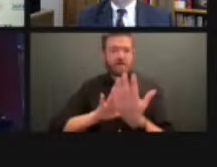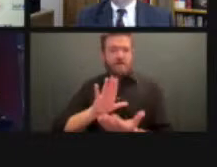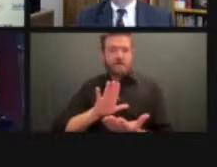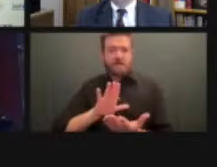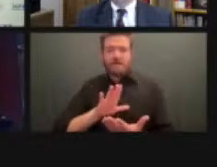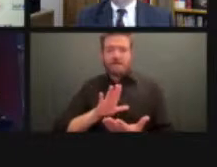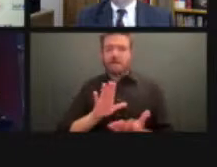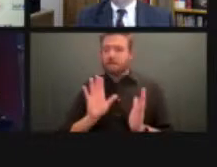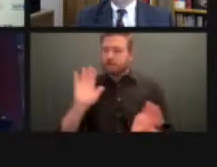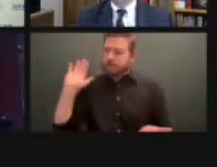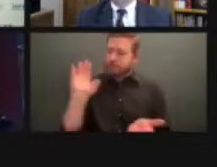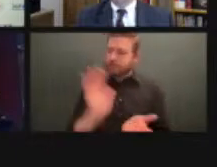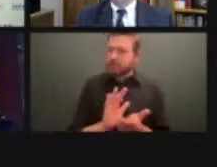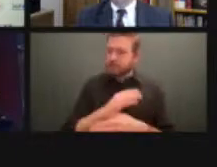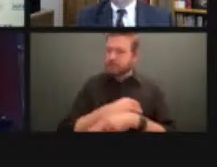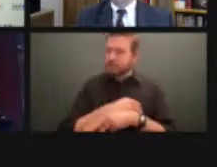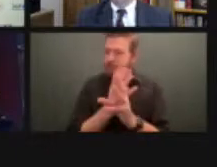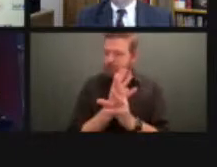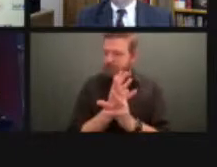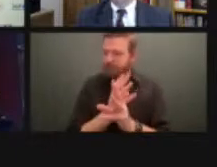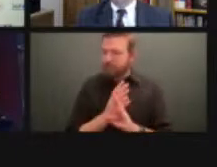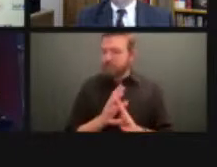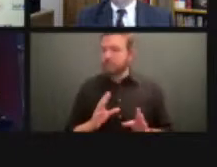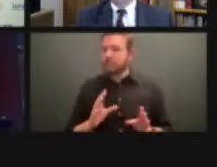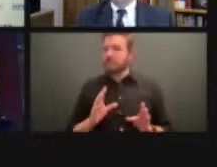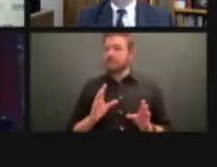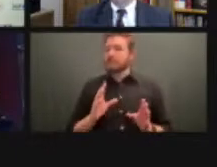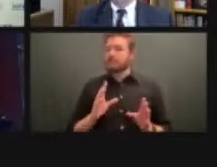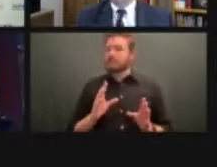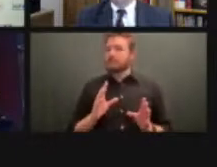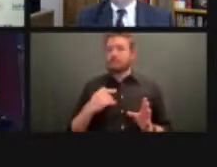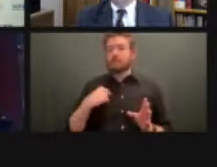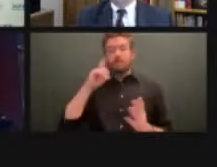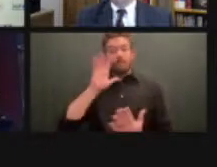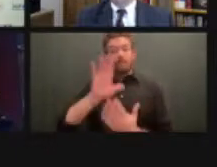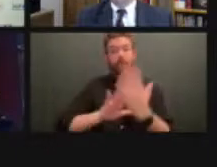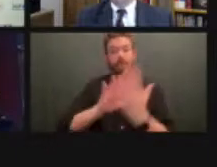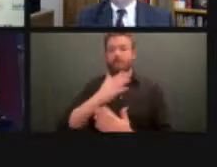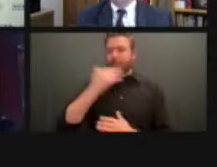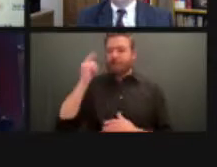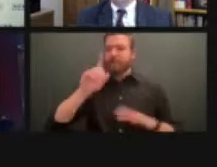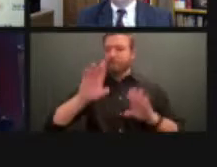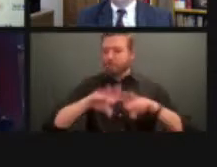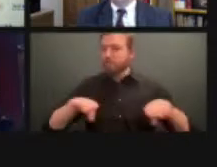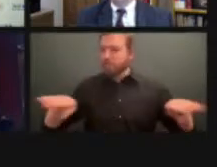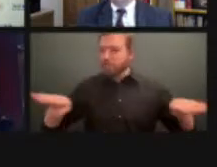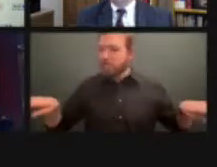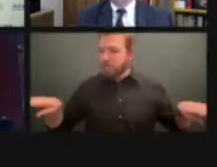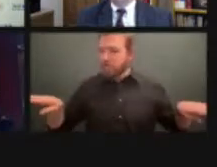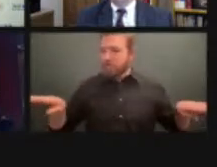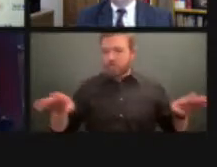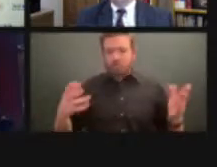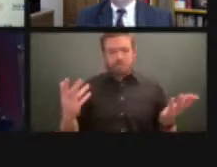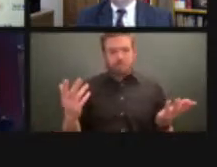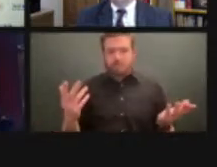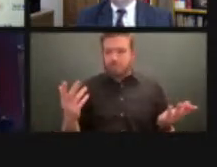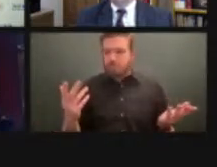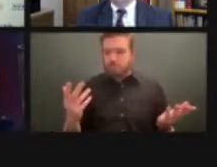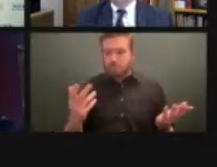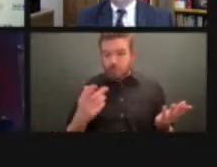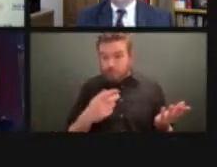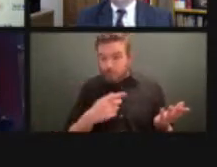educational experience, but where the data actually shows they can be kept in an overall reality safe.